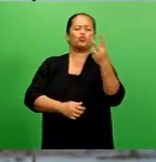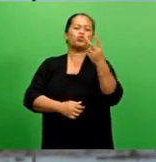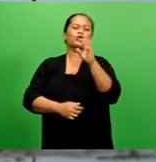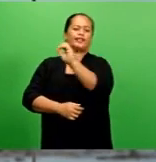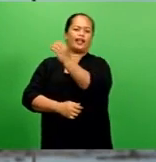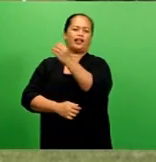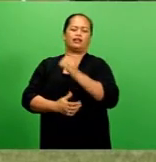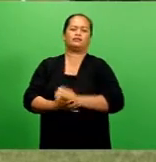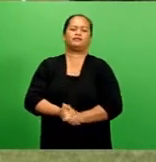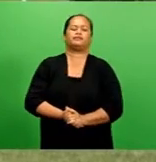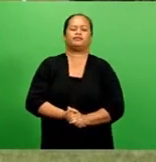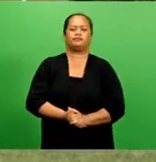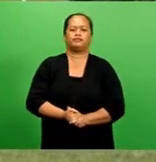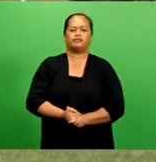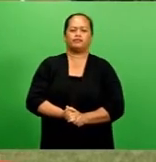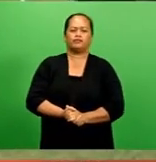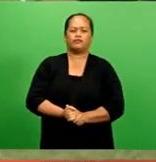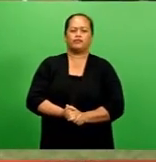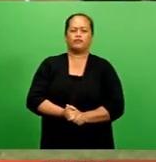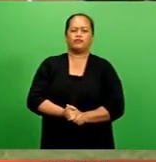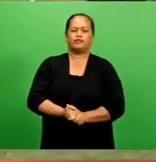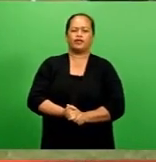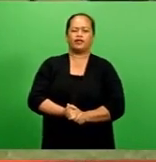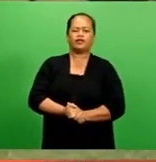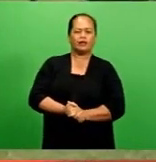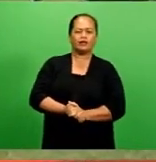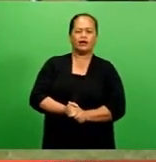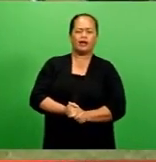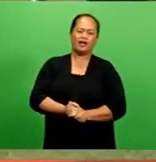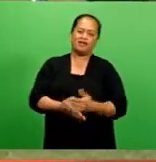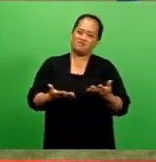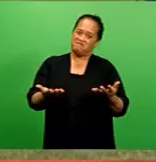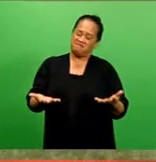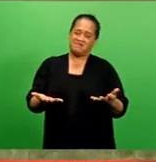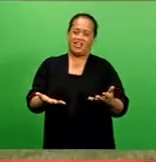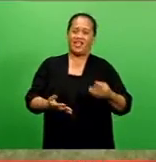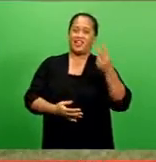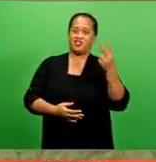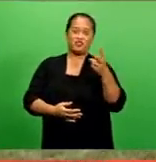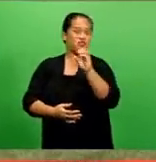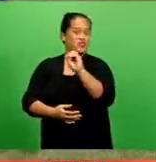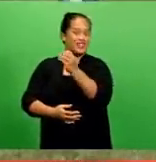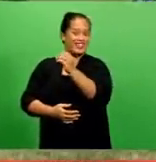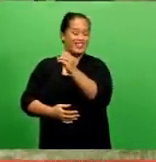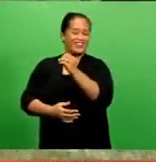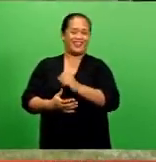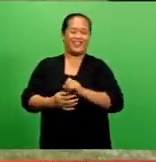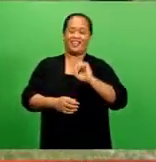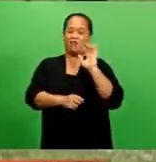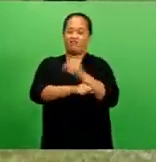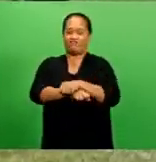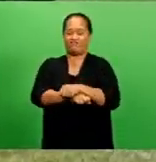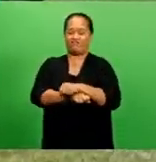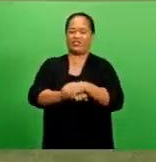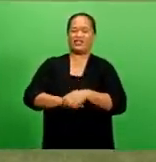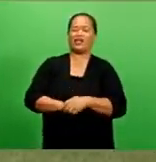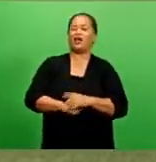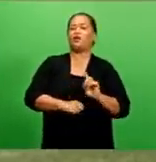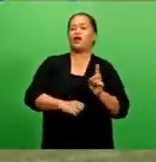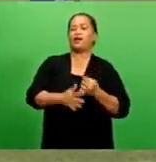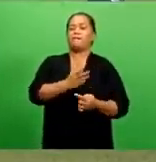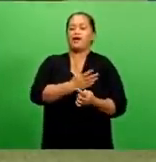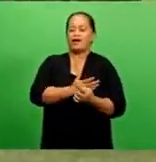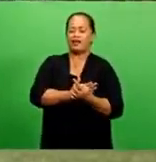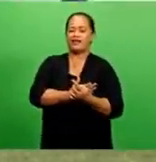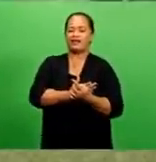more. Despite their 2-0 win today, the Kasavu side will be looking to polish up a number of areas ahead